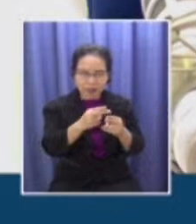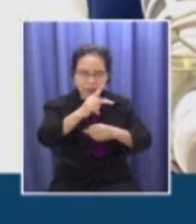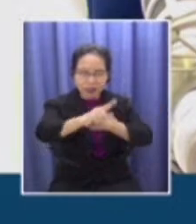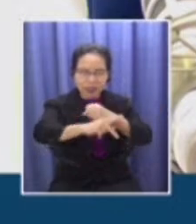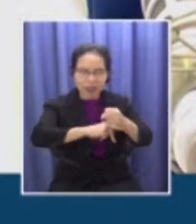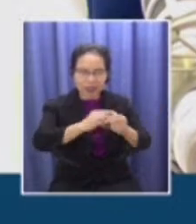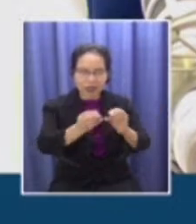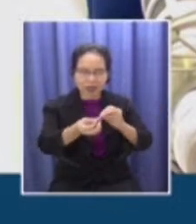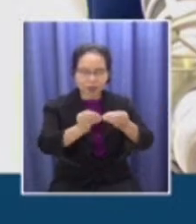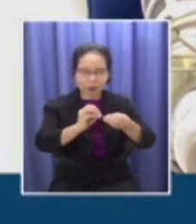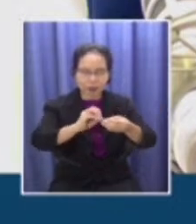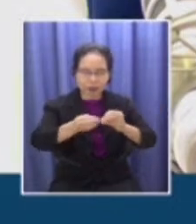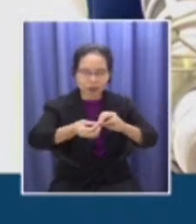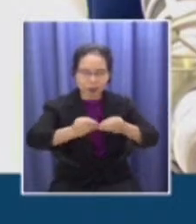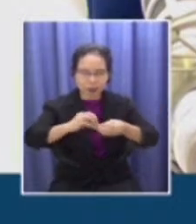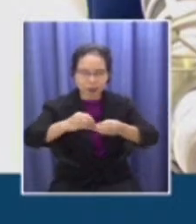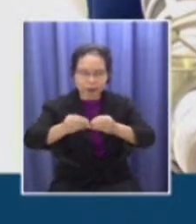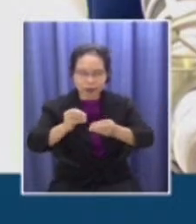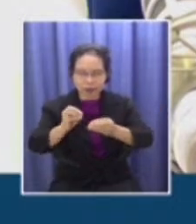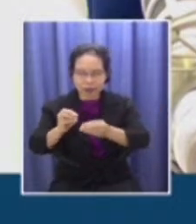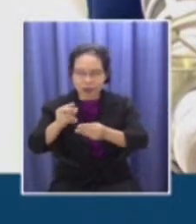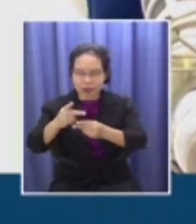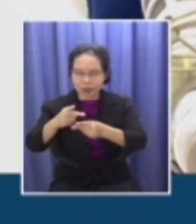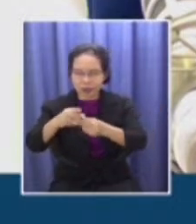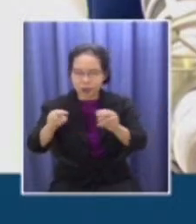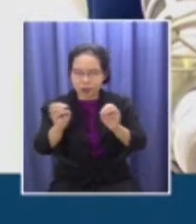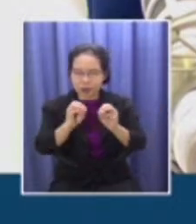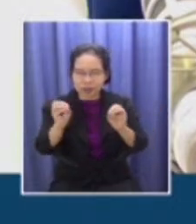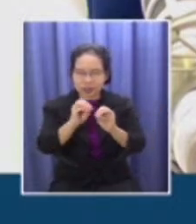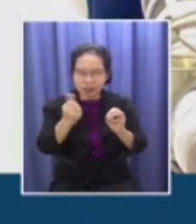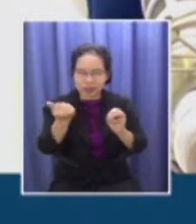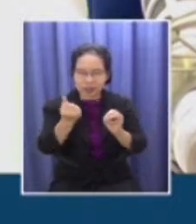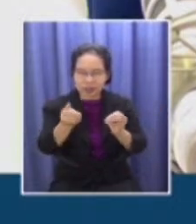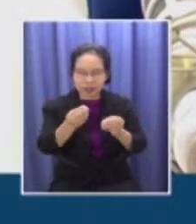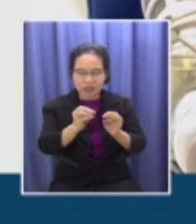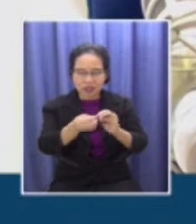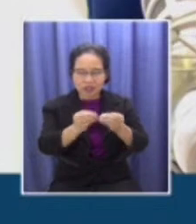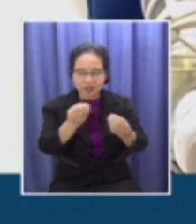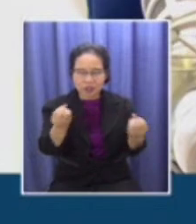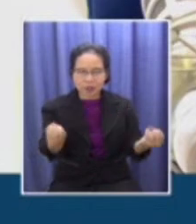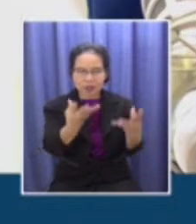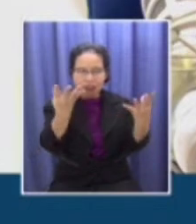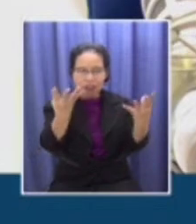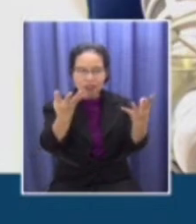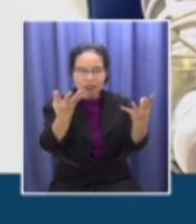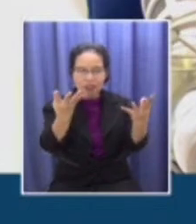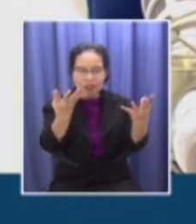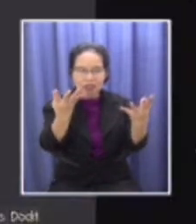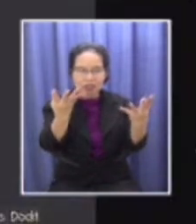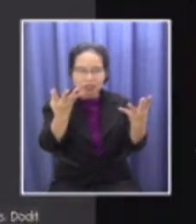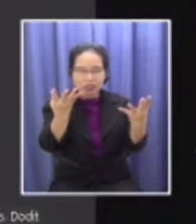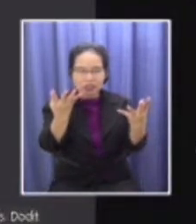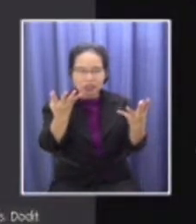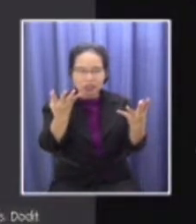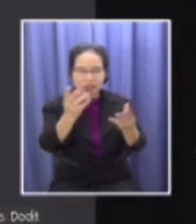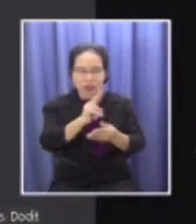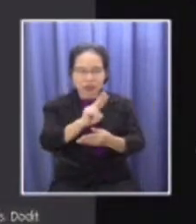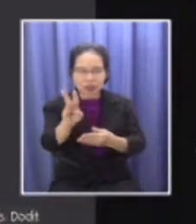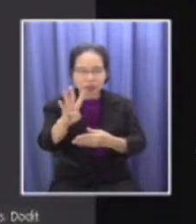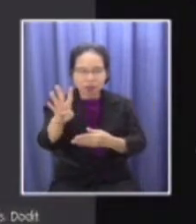wiem akonya baabi a nipa betumi atena se de nipa tumi tena sasi